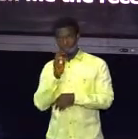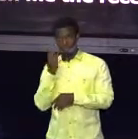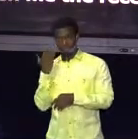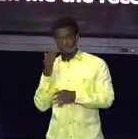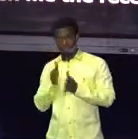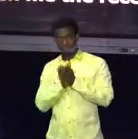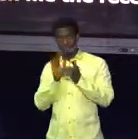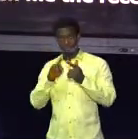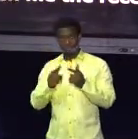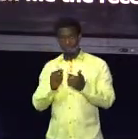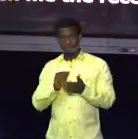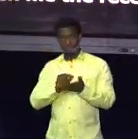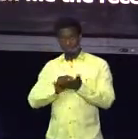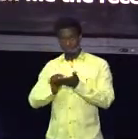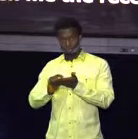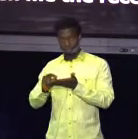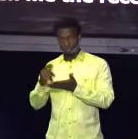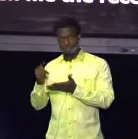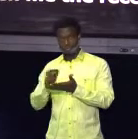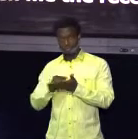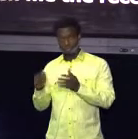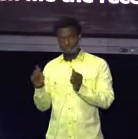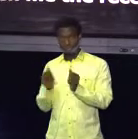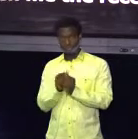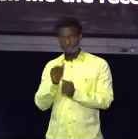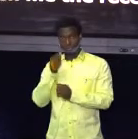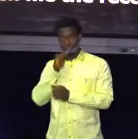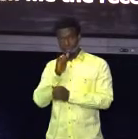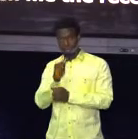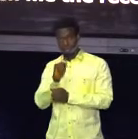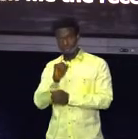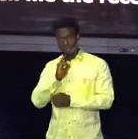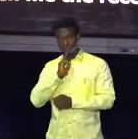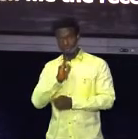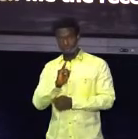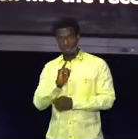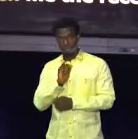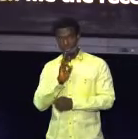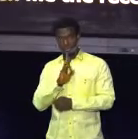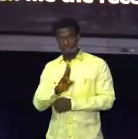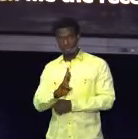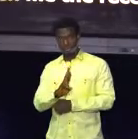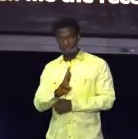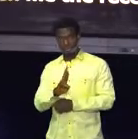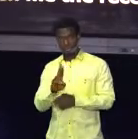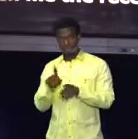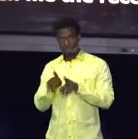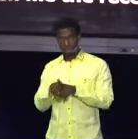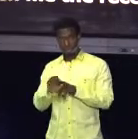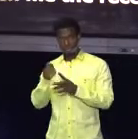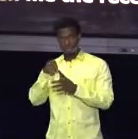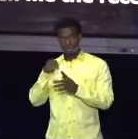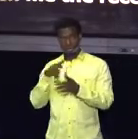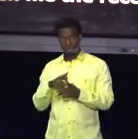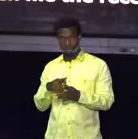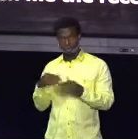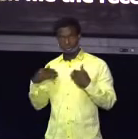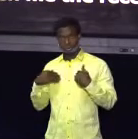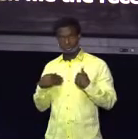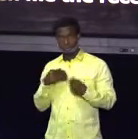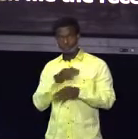You were asked to fill the gaps with am, is, are, as,